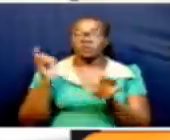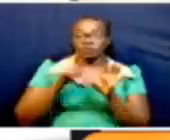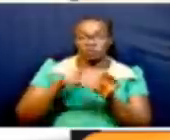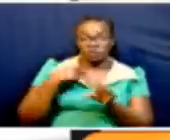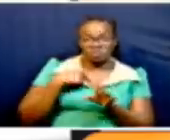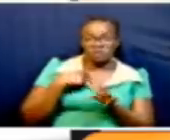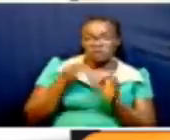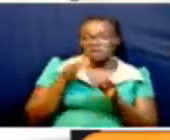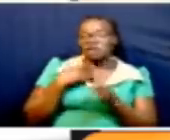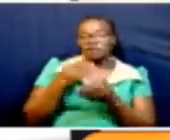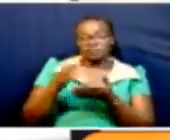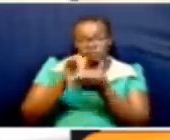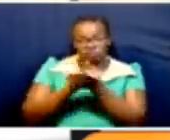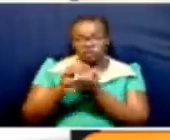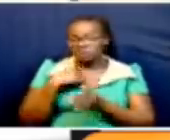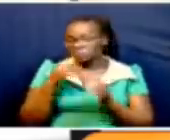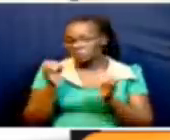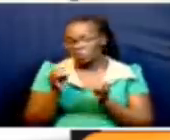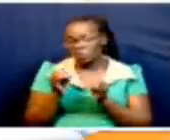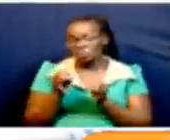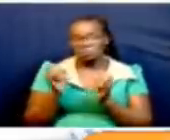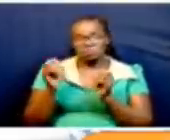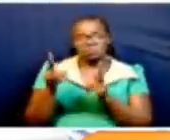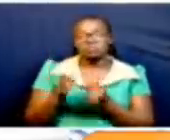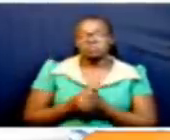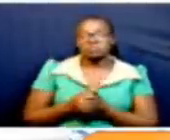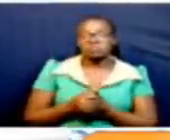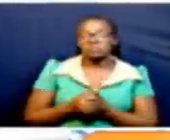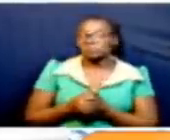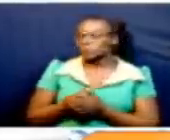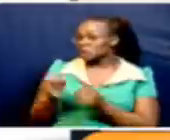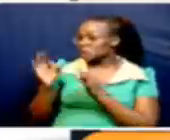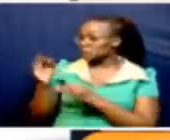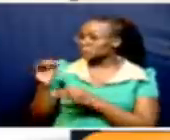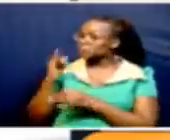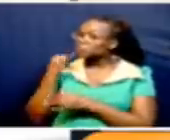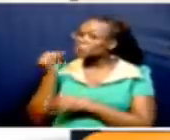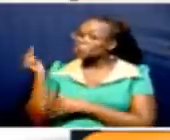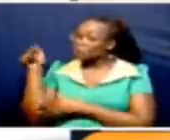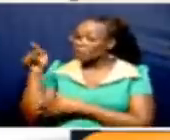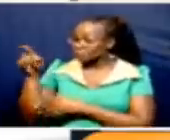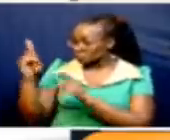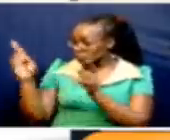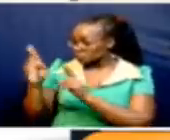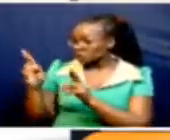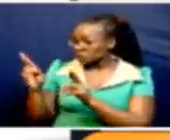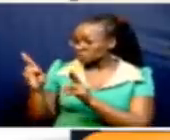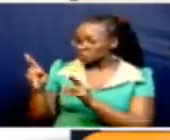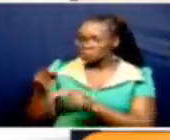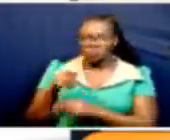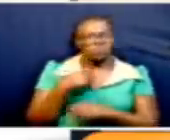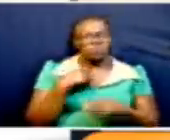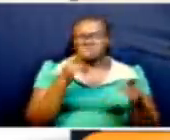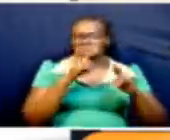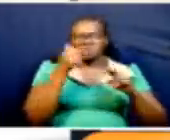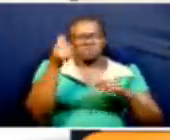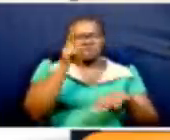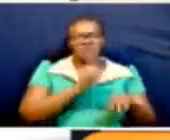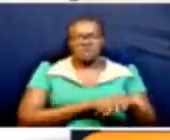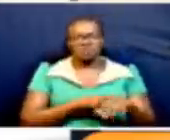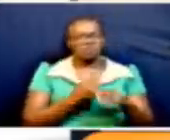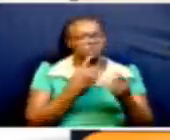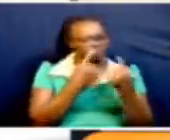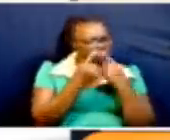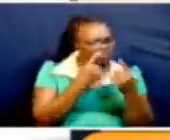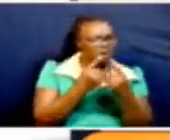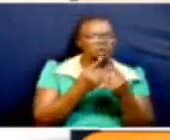Ali, then I can't force him. So if he reaches out, you're okay with that? I'm ready any time that we can talk, and for the betterment of the people of Nyali